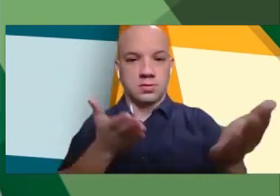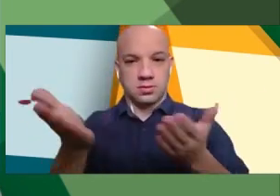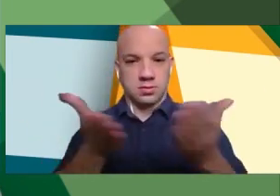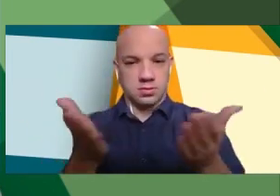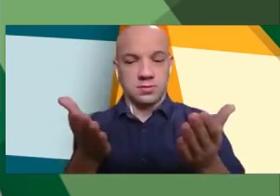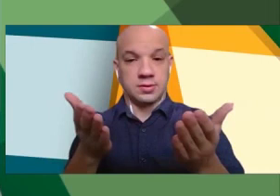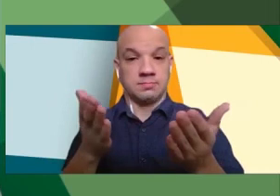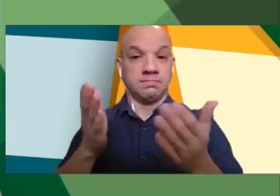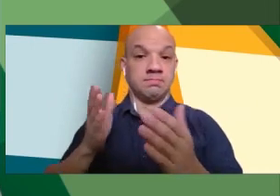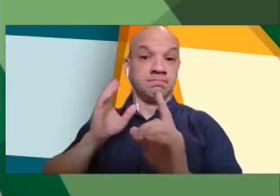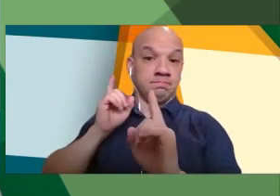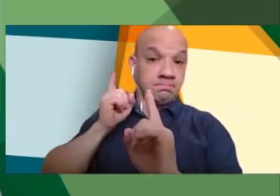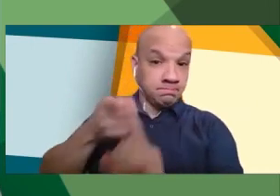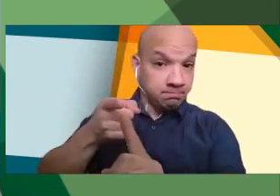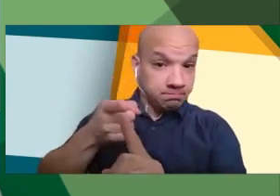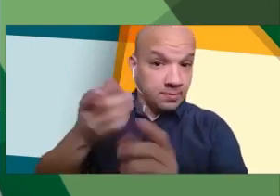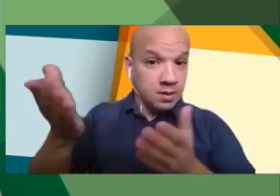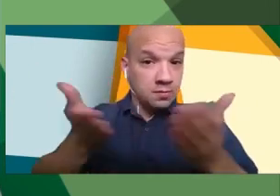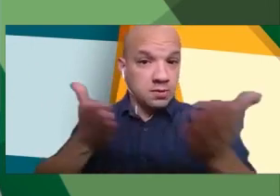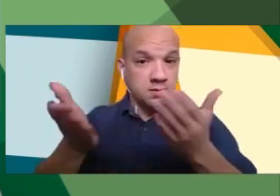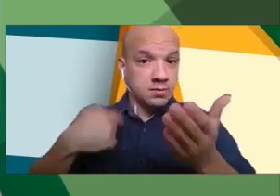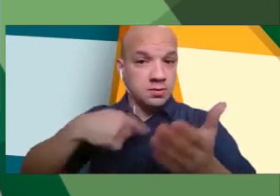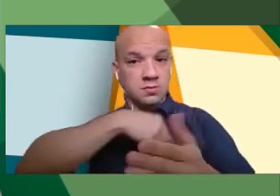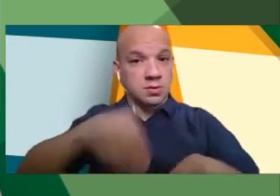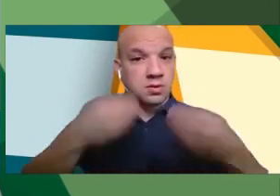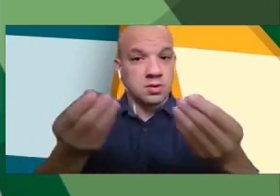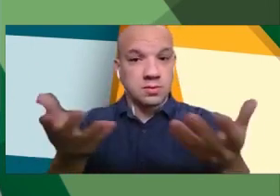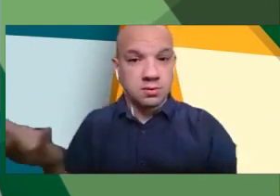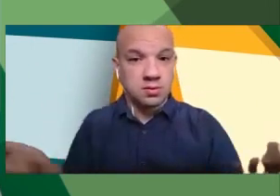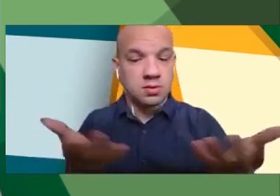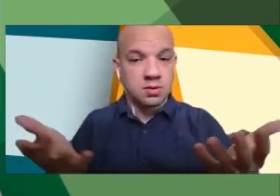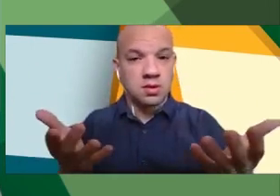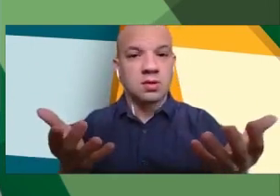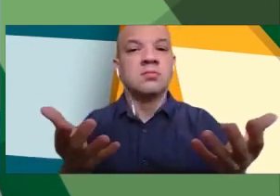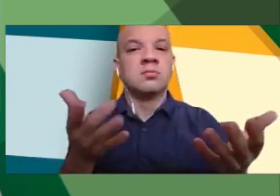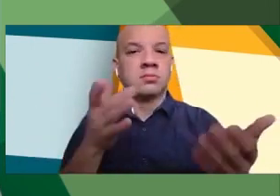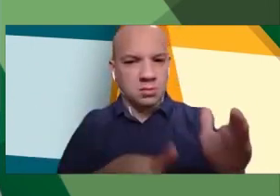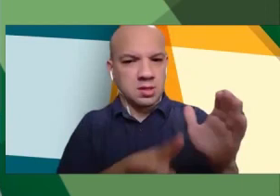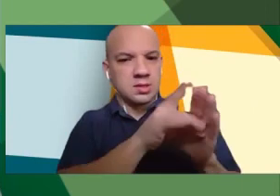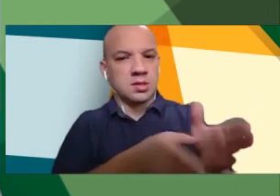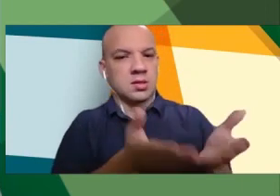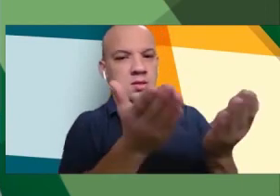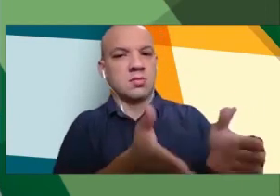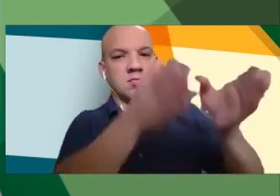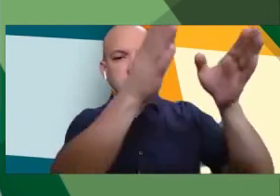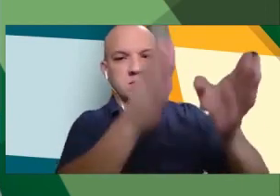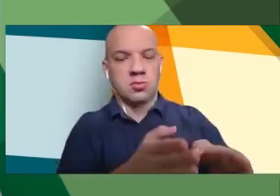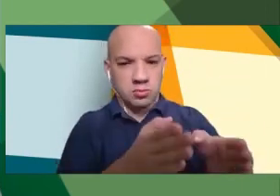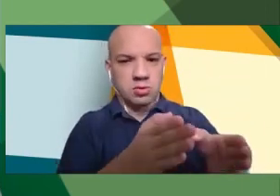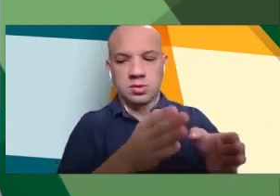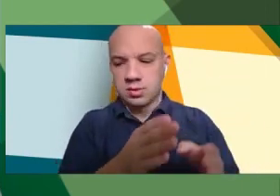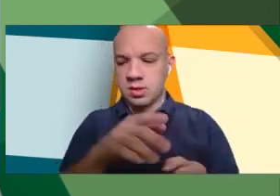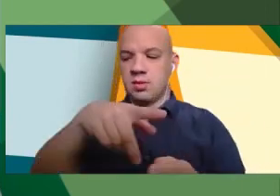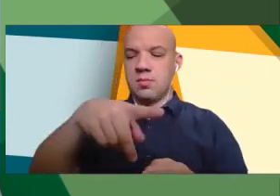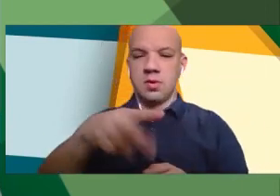main objectives of the services to be provided by the selected proposer will be to assist the PRDOH in